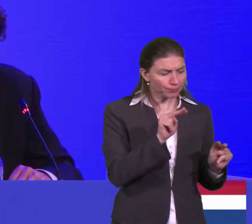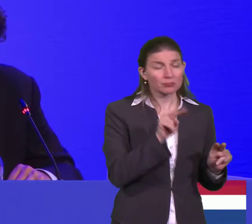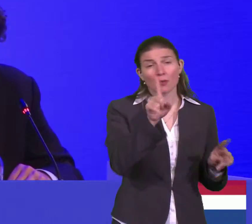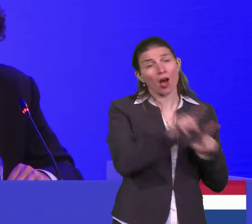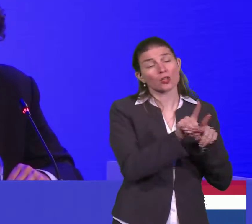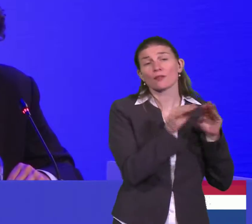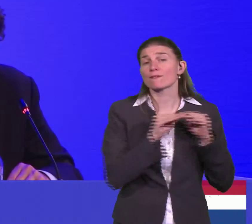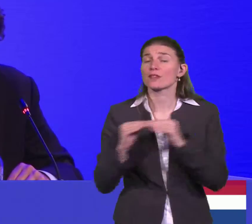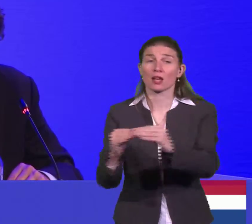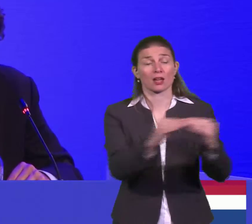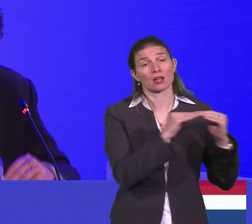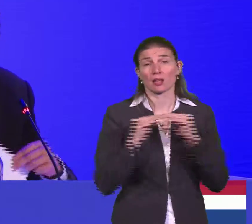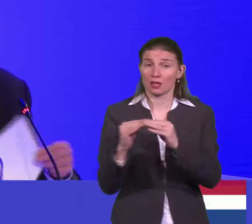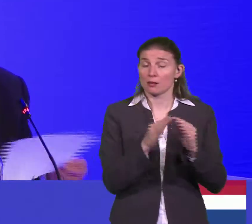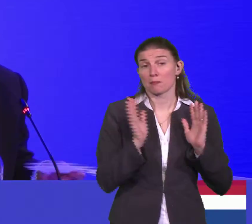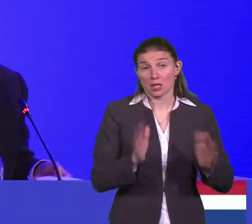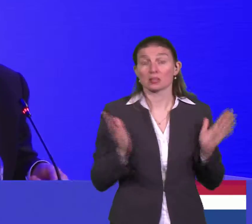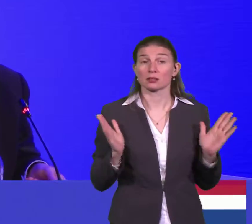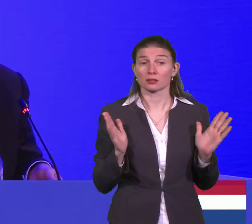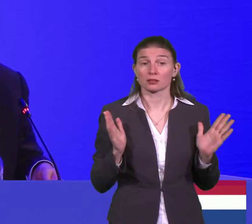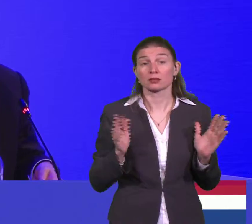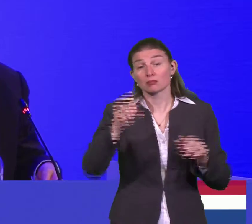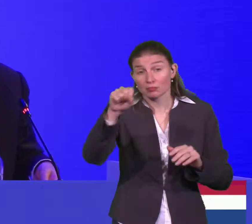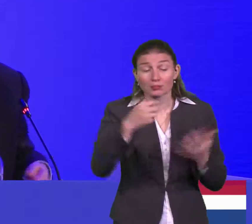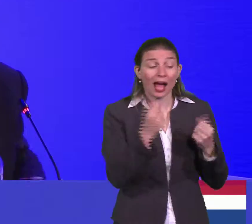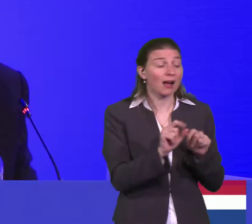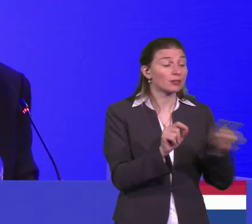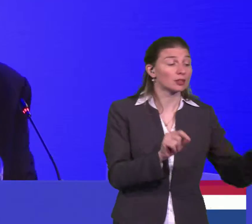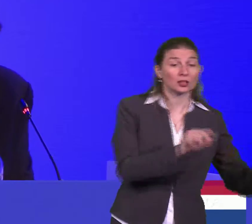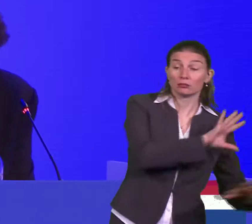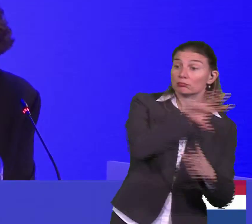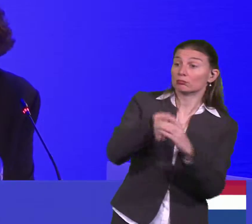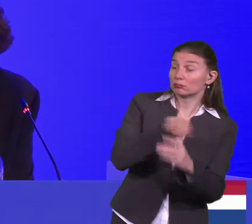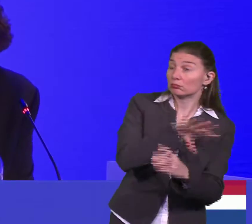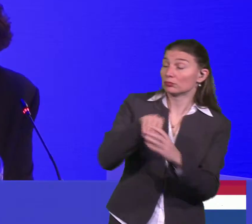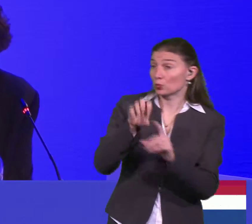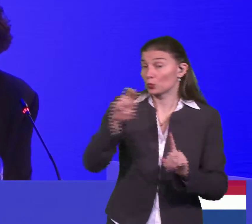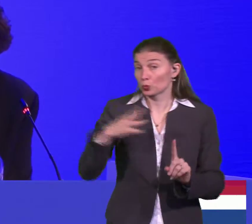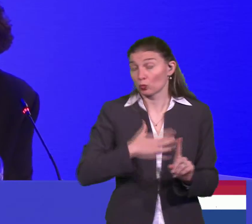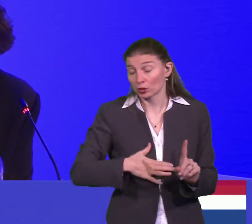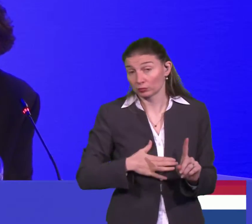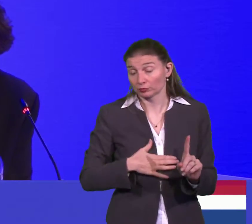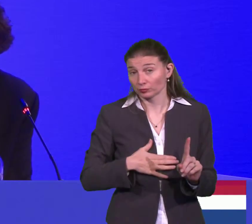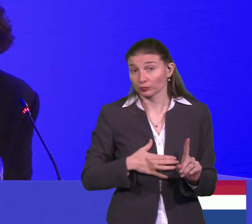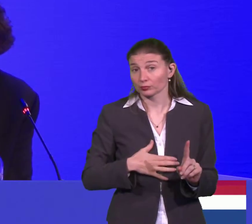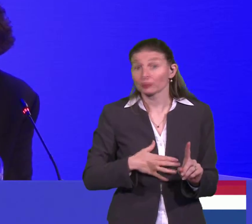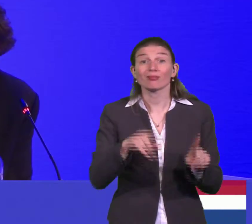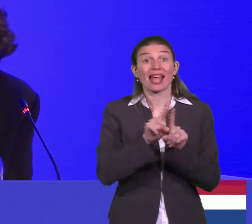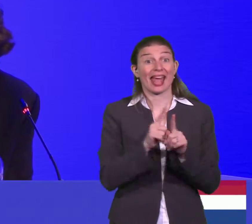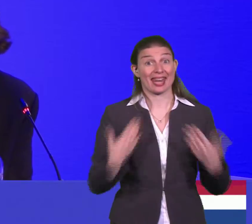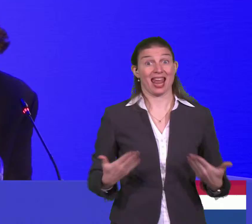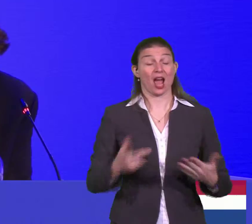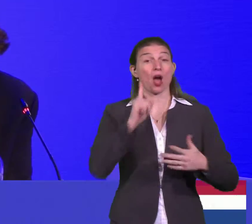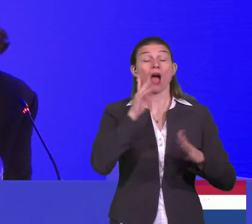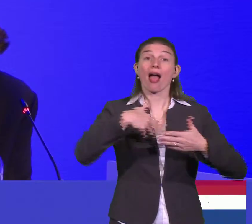calling, a European calling for many of the countries, and we see already, in fact, that in the day-to-day management of our work now, there is a